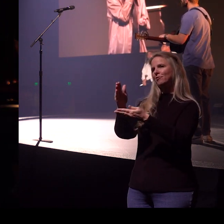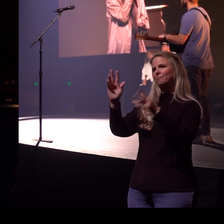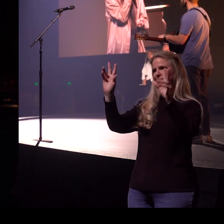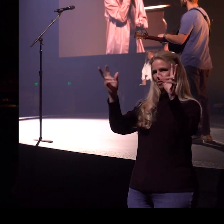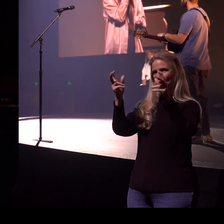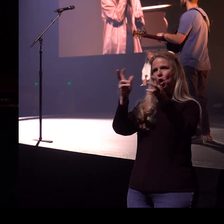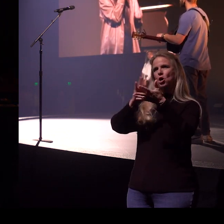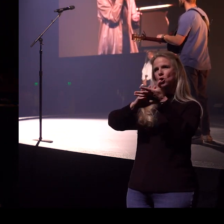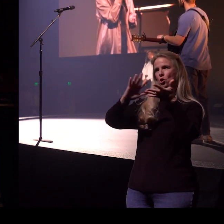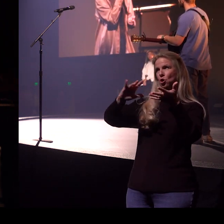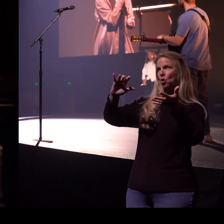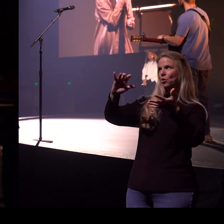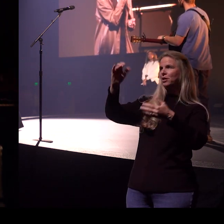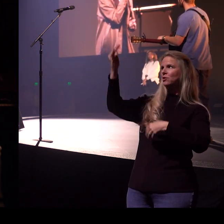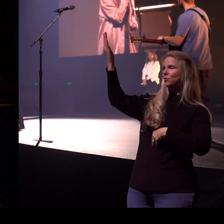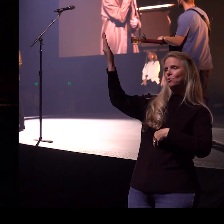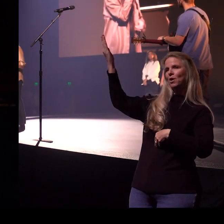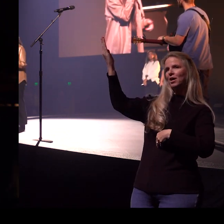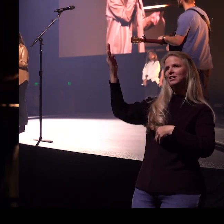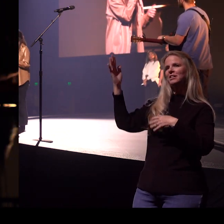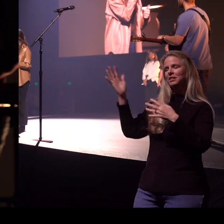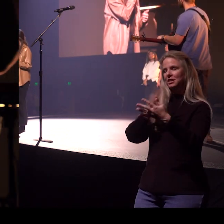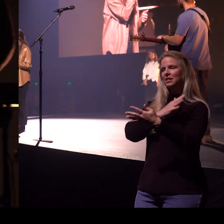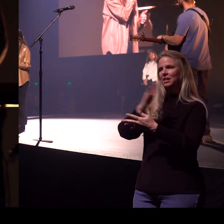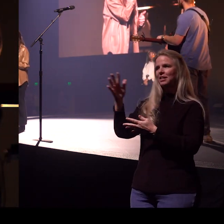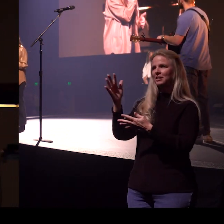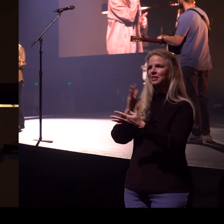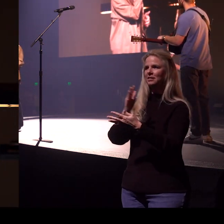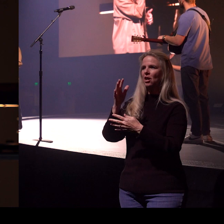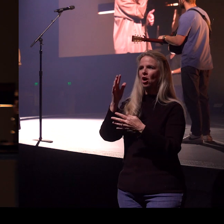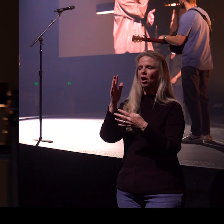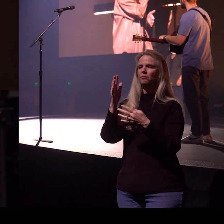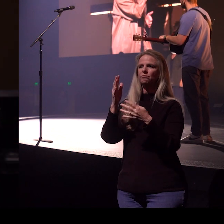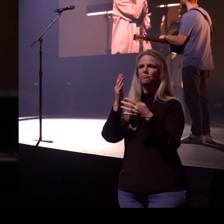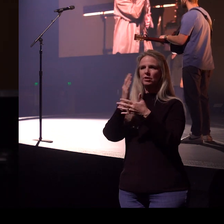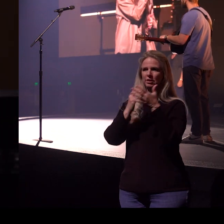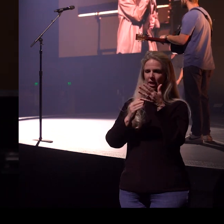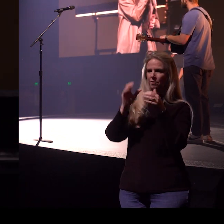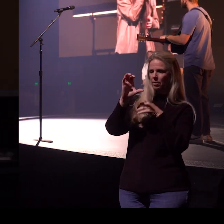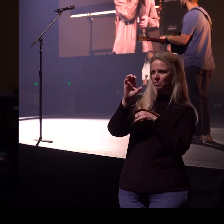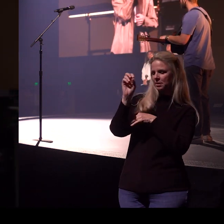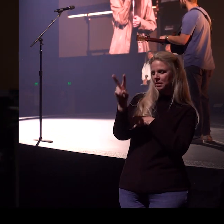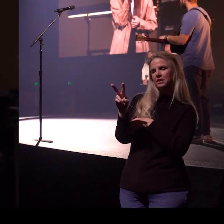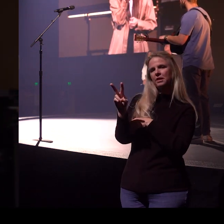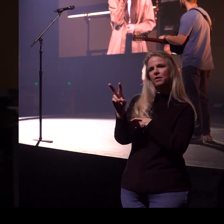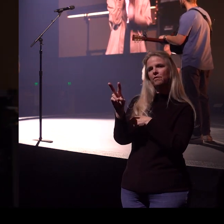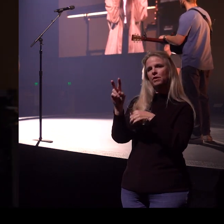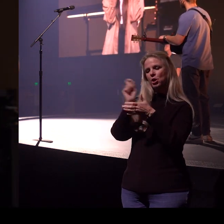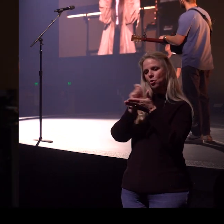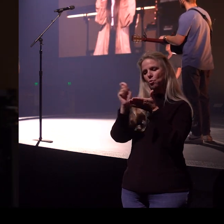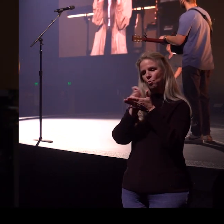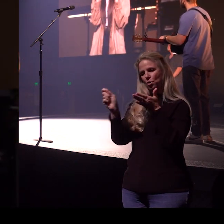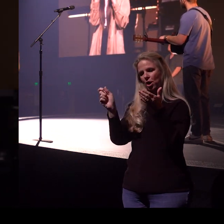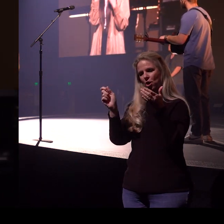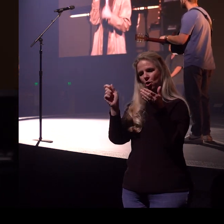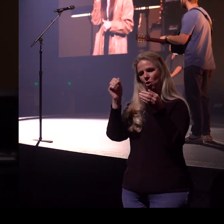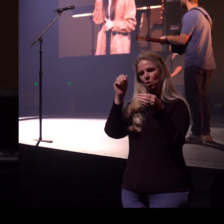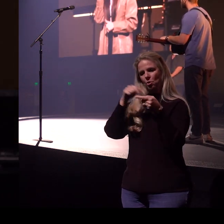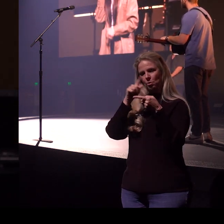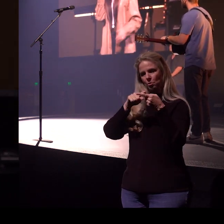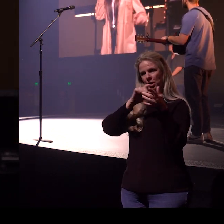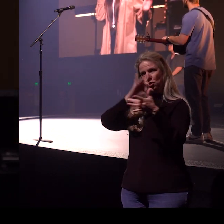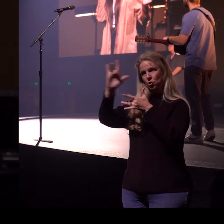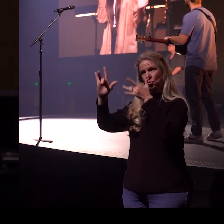One. And this is a song that a group of us from CCV wrote with some of our new friends in Uganda at Watoto Church last year in